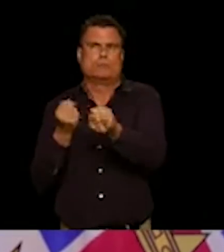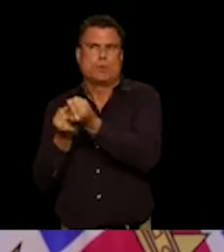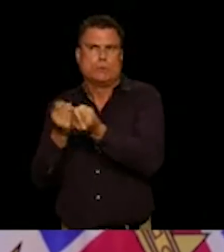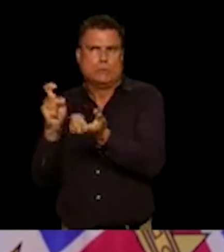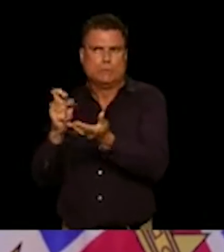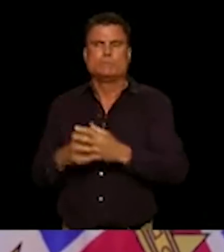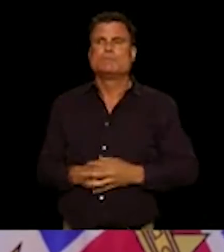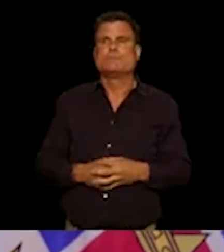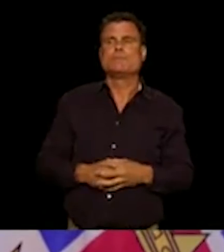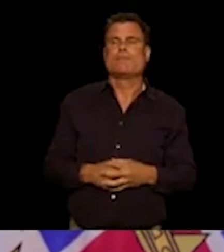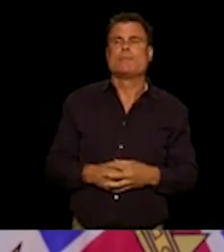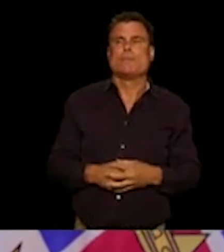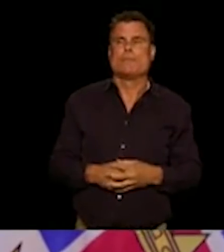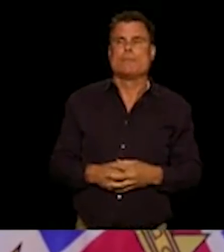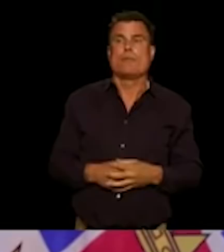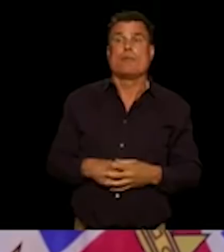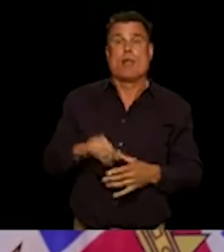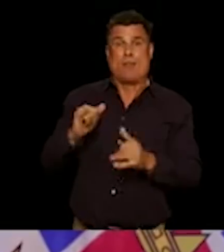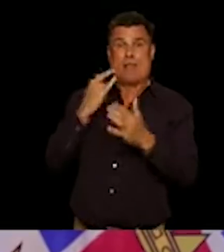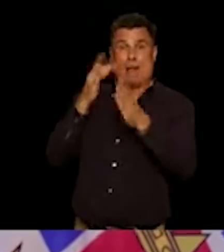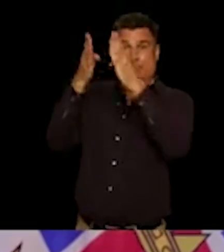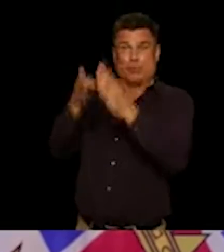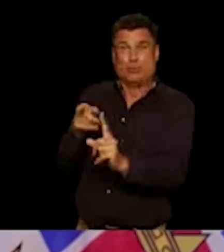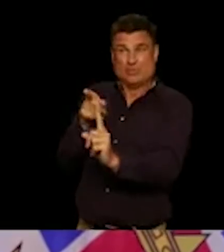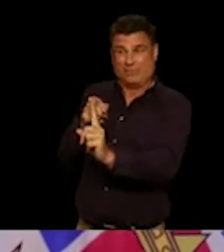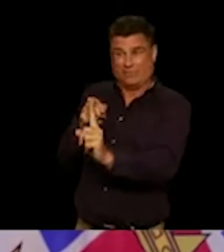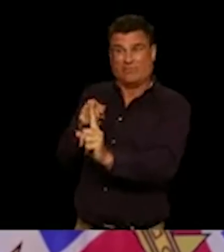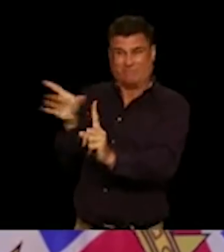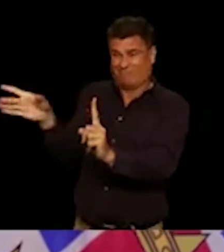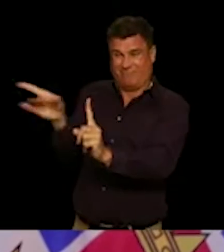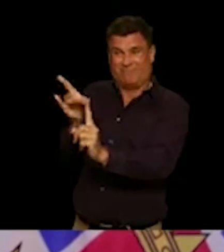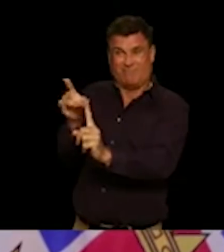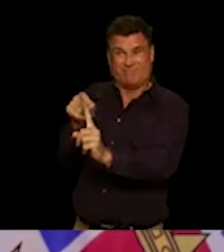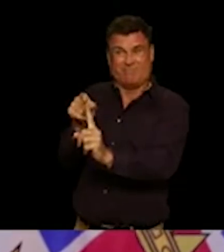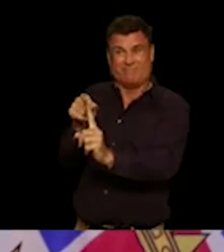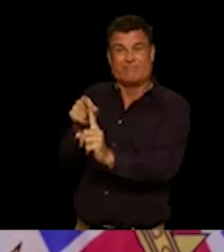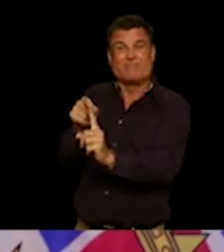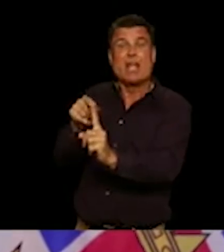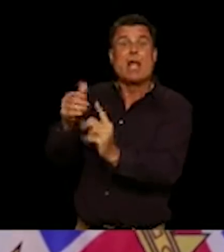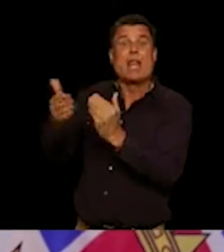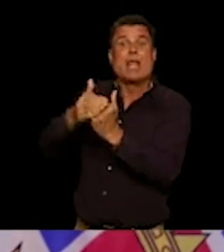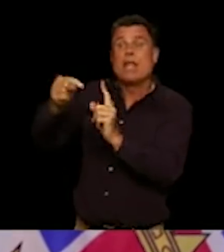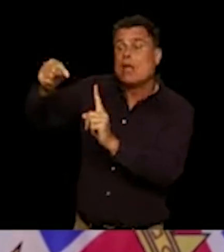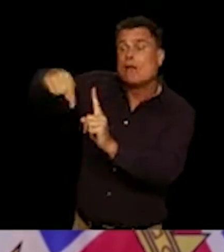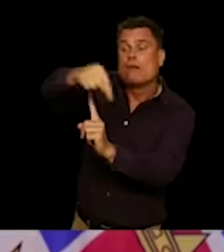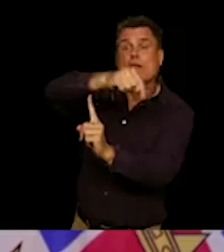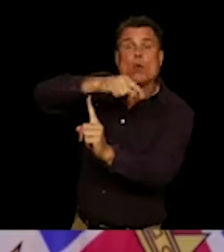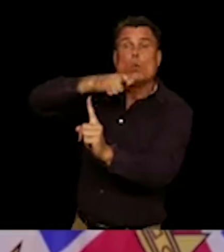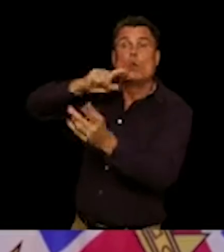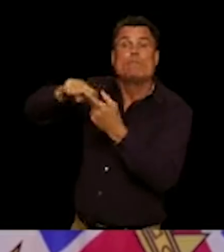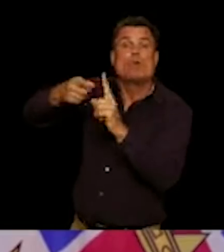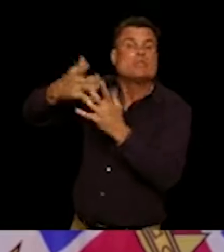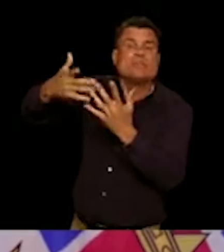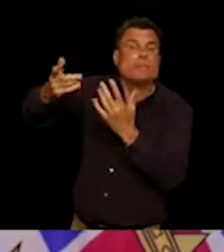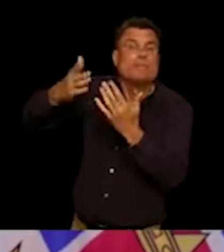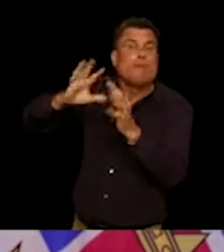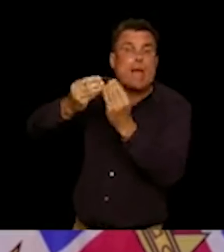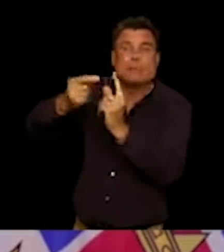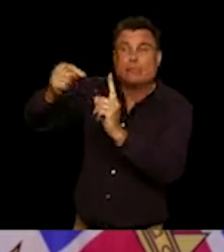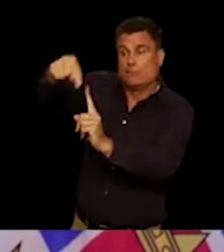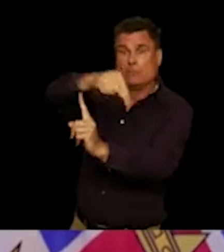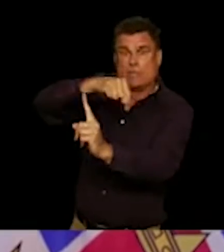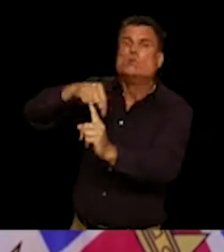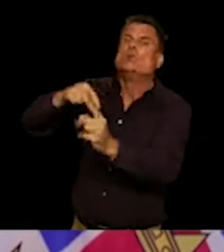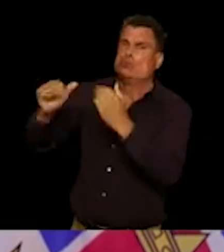we spend time with in indoor spaces, our family, our friends, maybe in a workplace where we've had settings or where we've